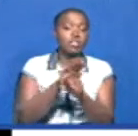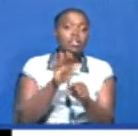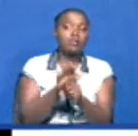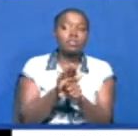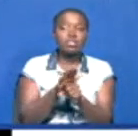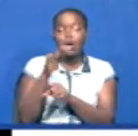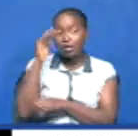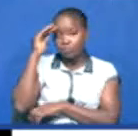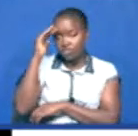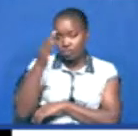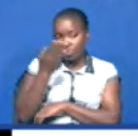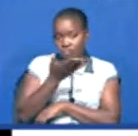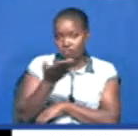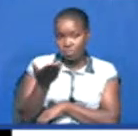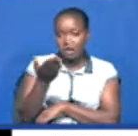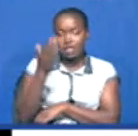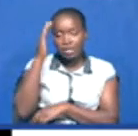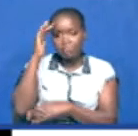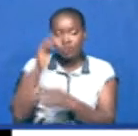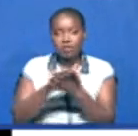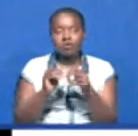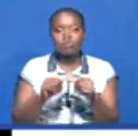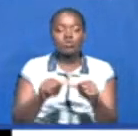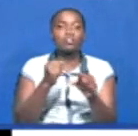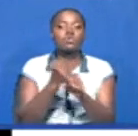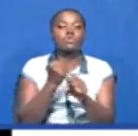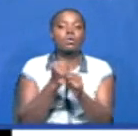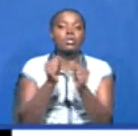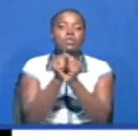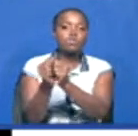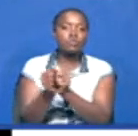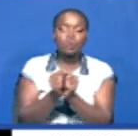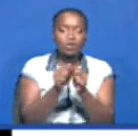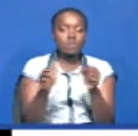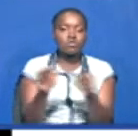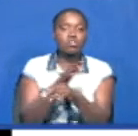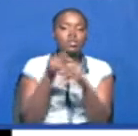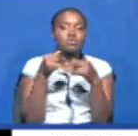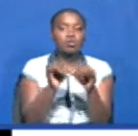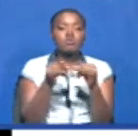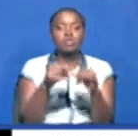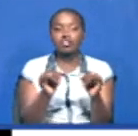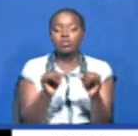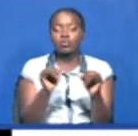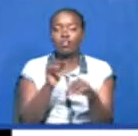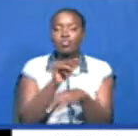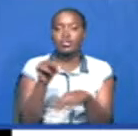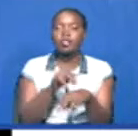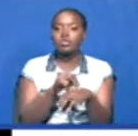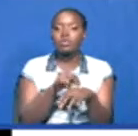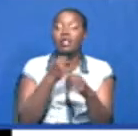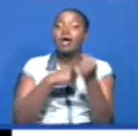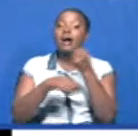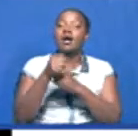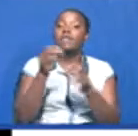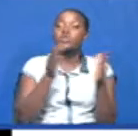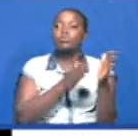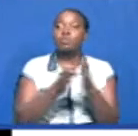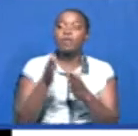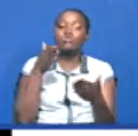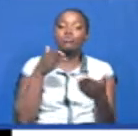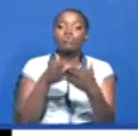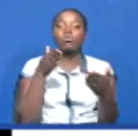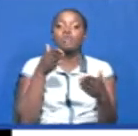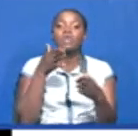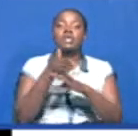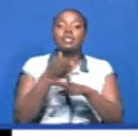war, and I believe we will continue to work together towards full implementation of the National Action Plan to combat illicit